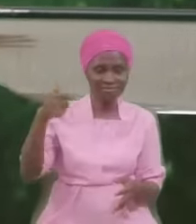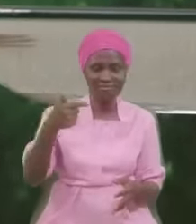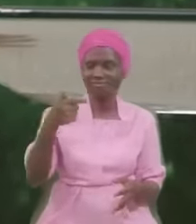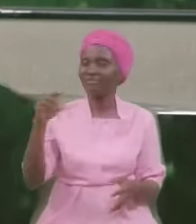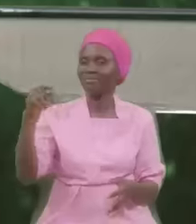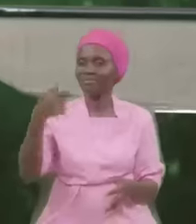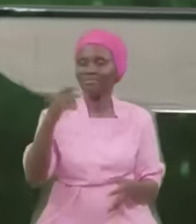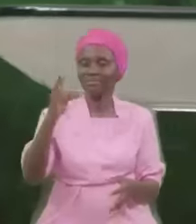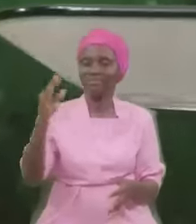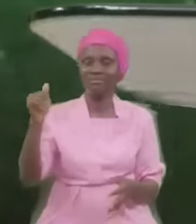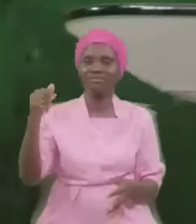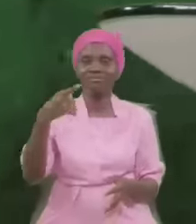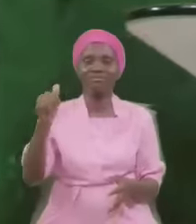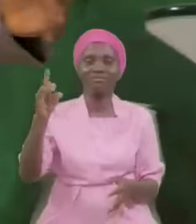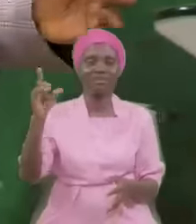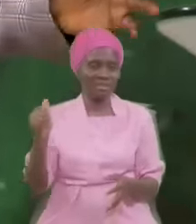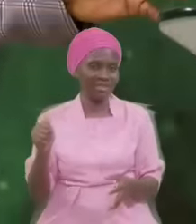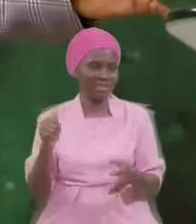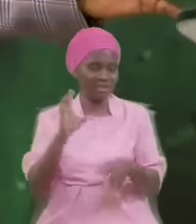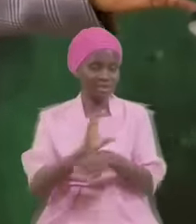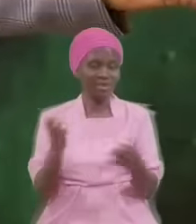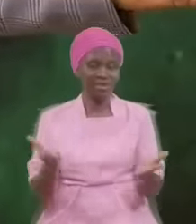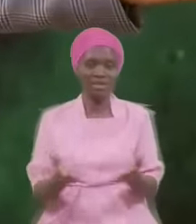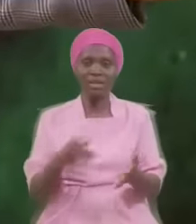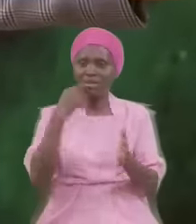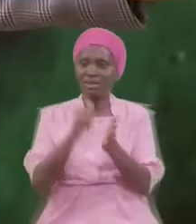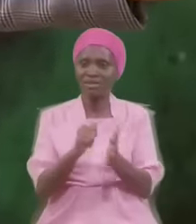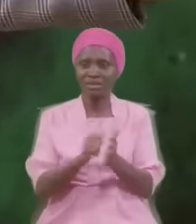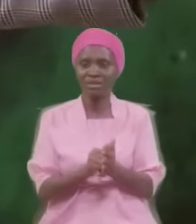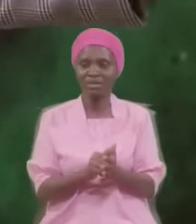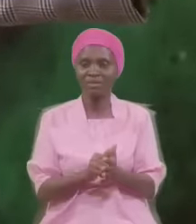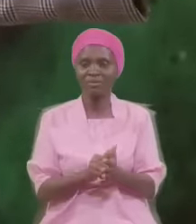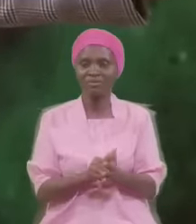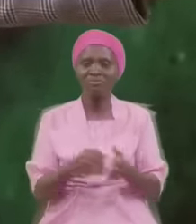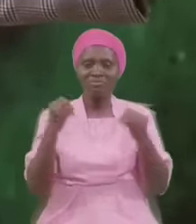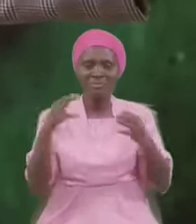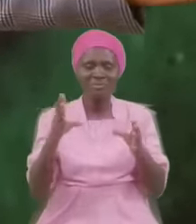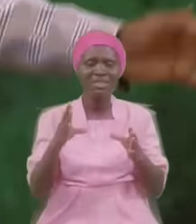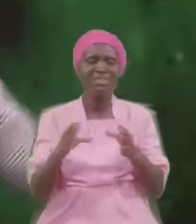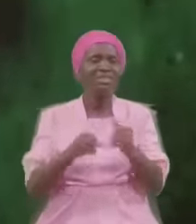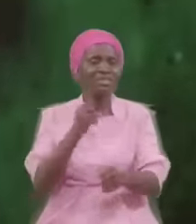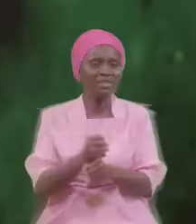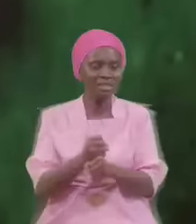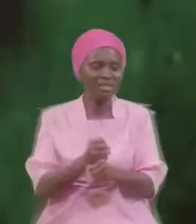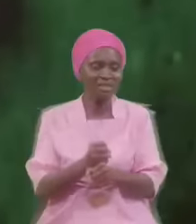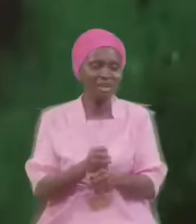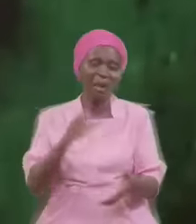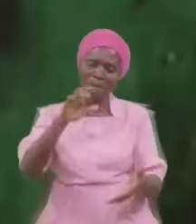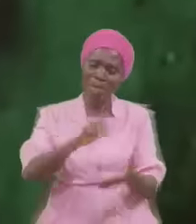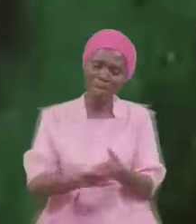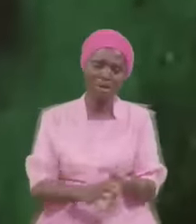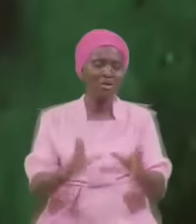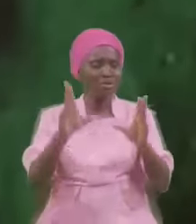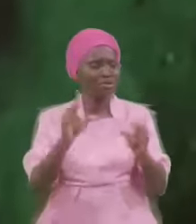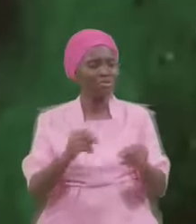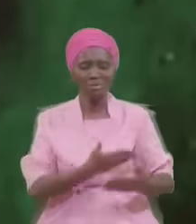are looking for? She said, I've been married, and she told me so many years she had been married and no child. I